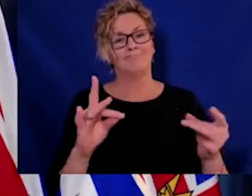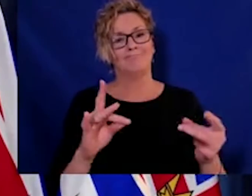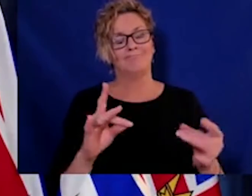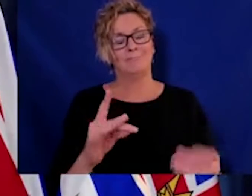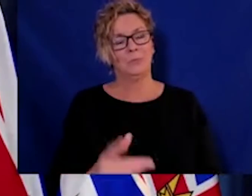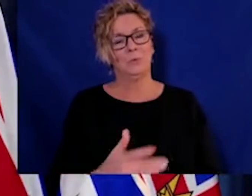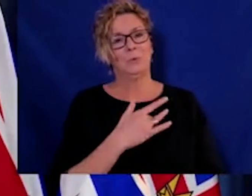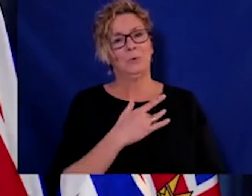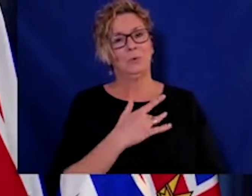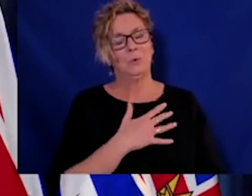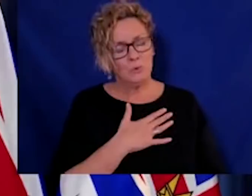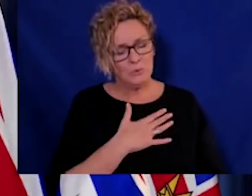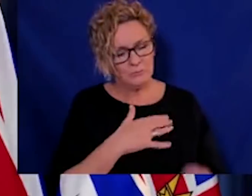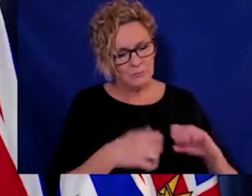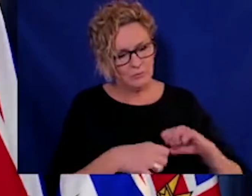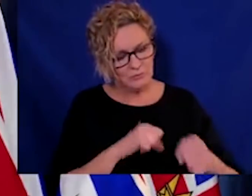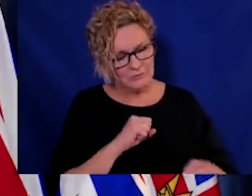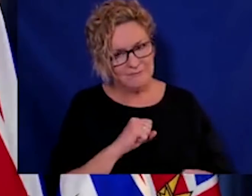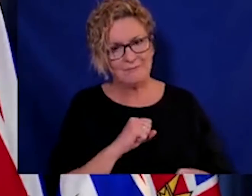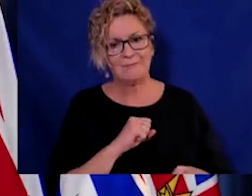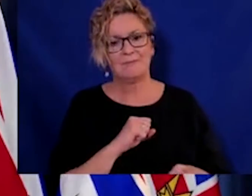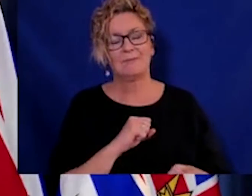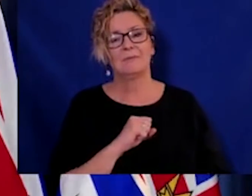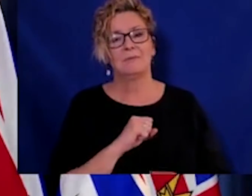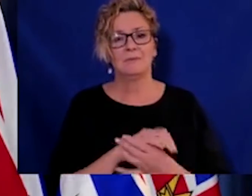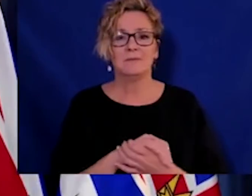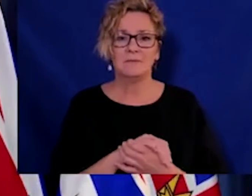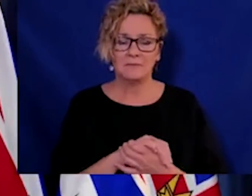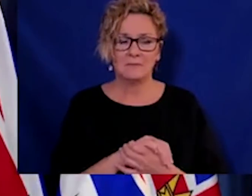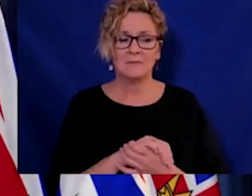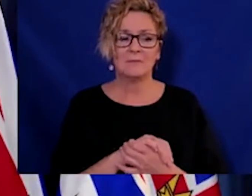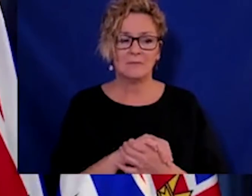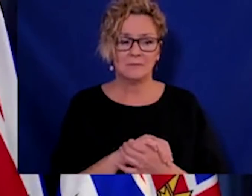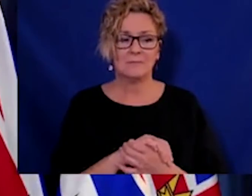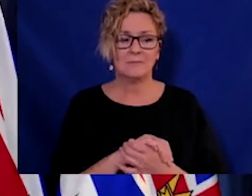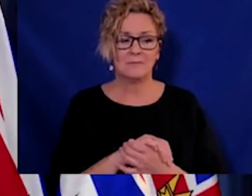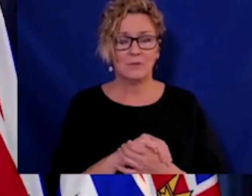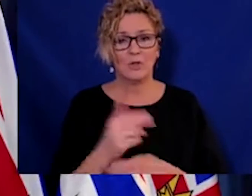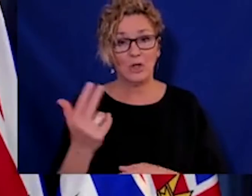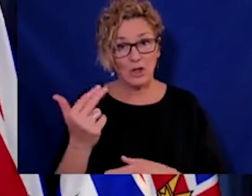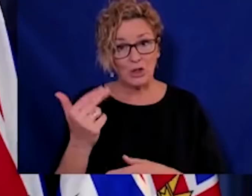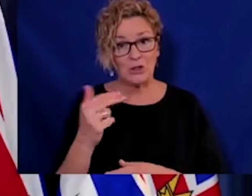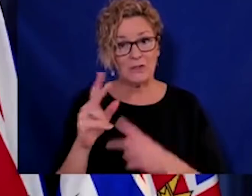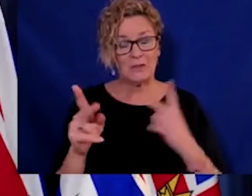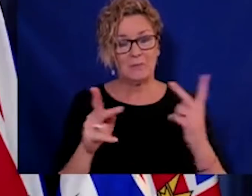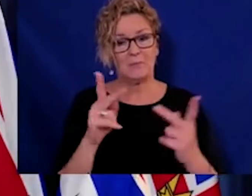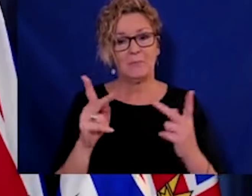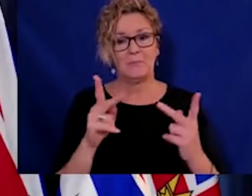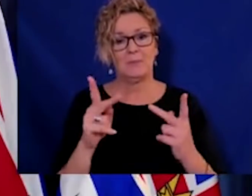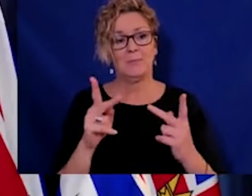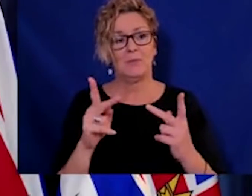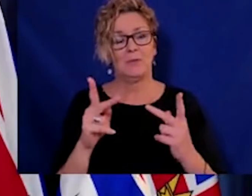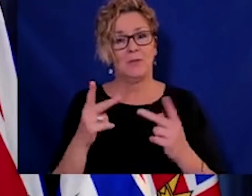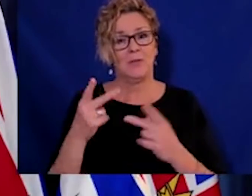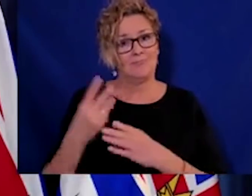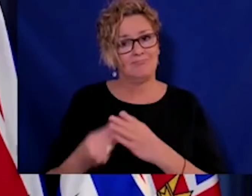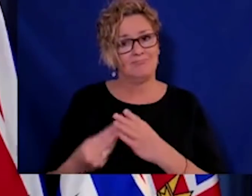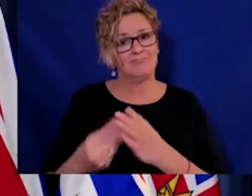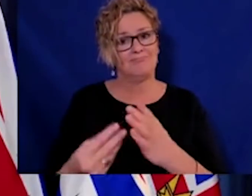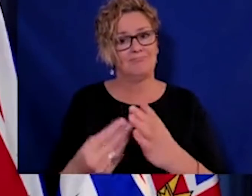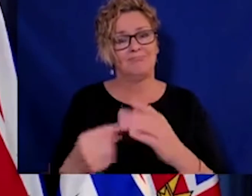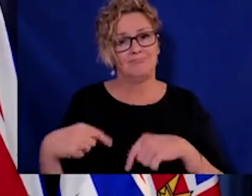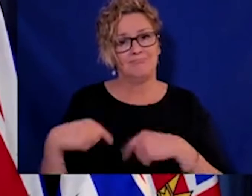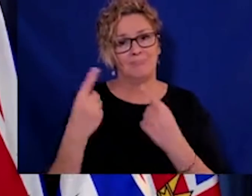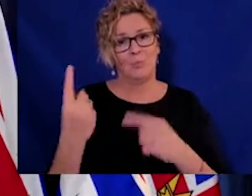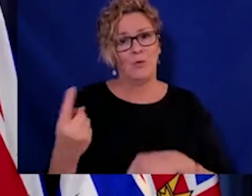British Columbia in the last day, 11 in the Fraser Health Authority, 2 in the Vancouver Coastal Health Authority. That's